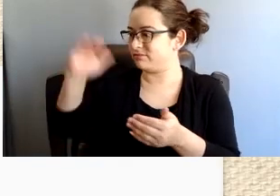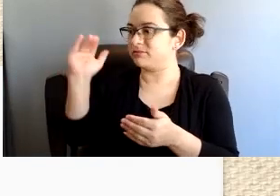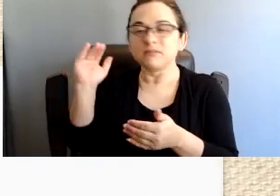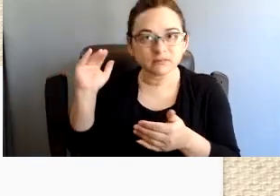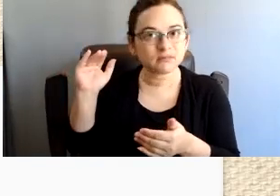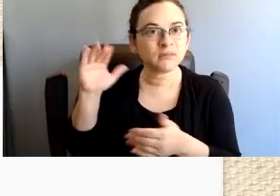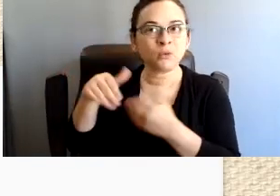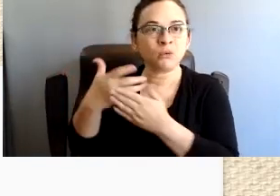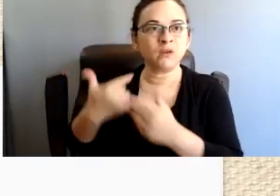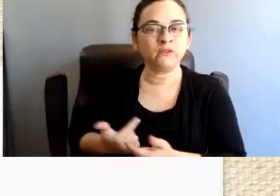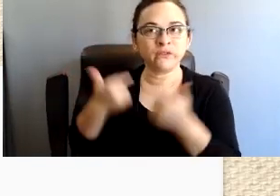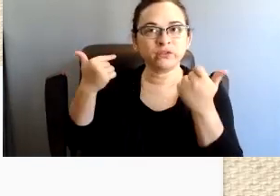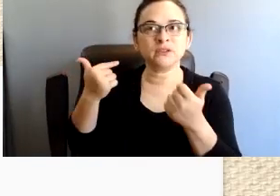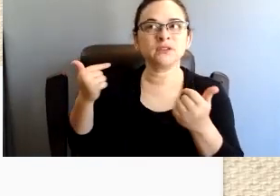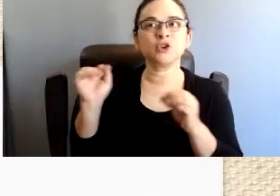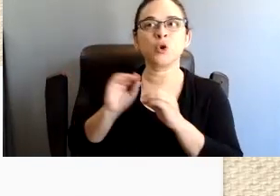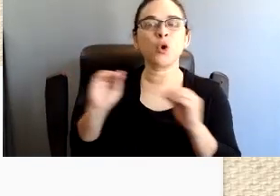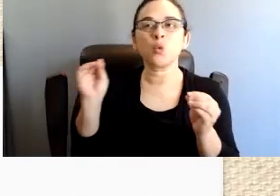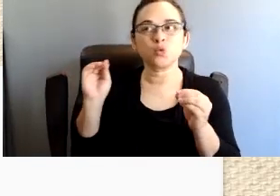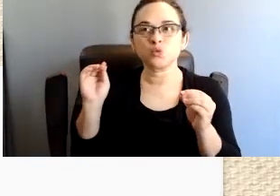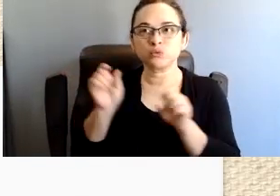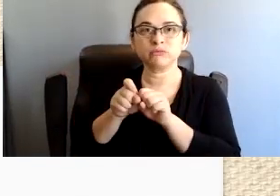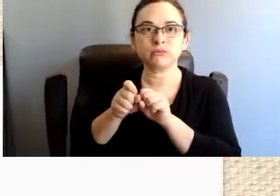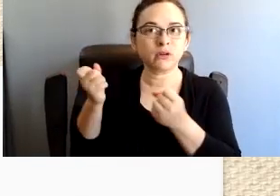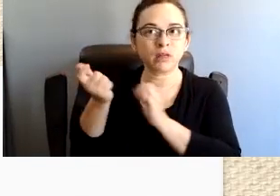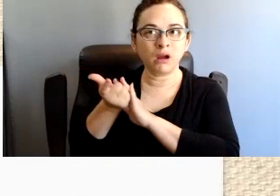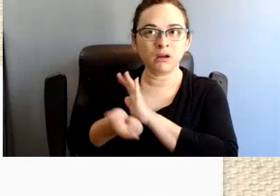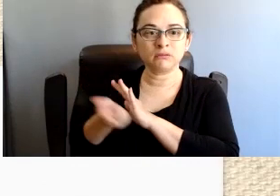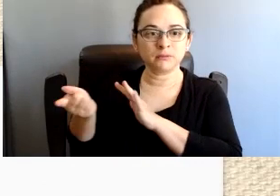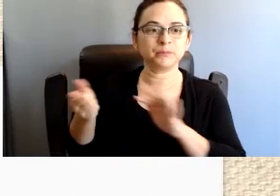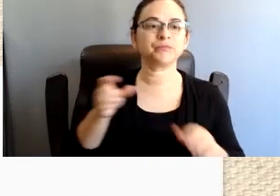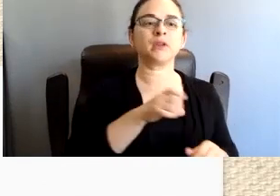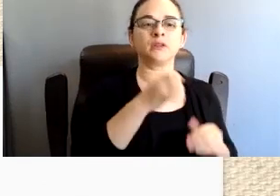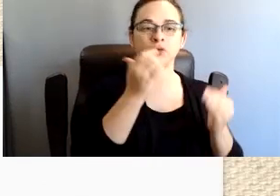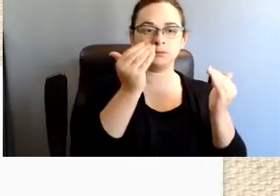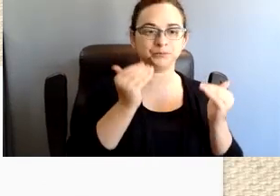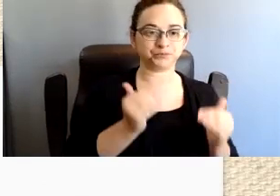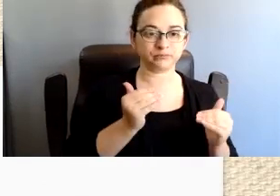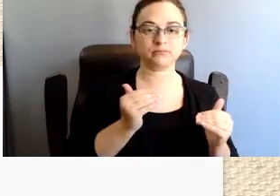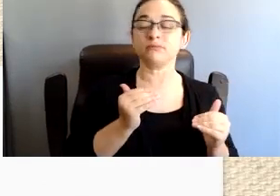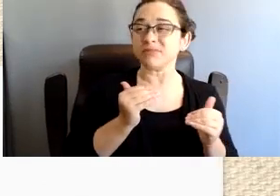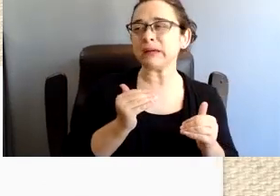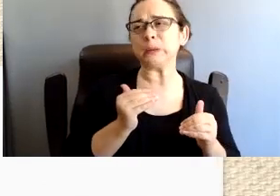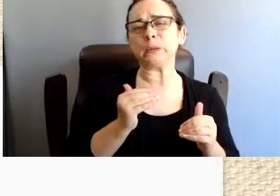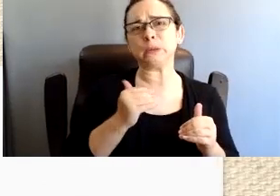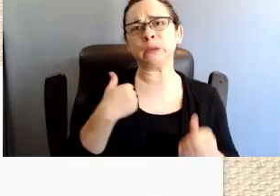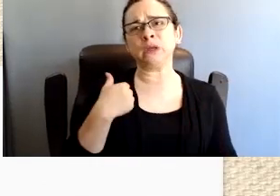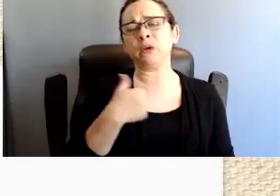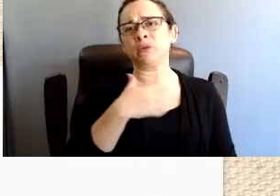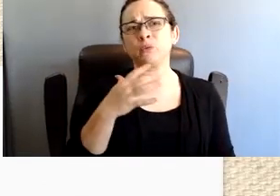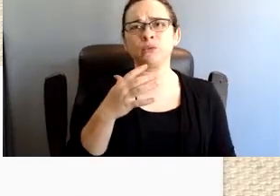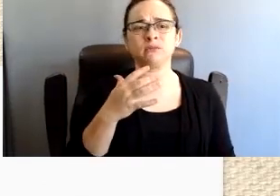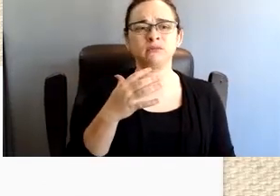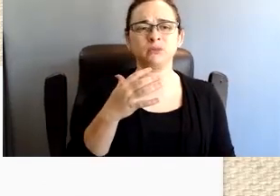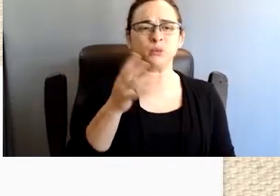one, undocumented people take our jobs. So it's another big one that we hear all the time. So, okay. Undocumented